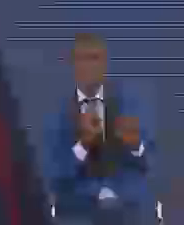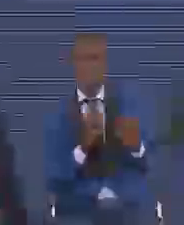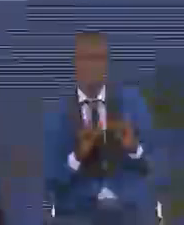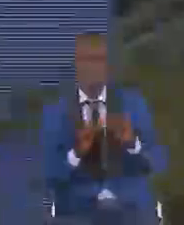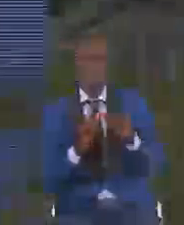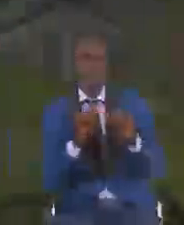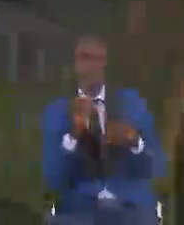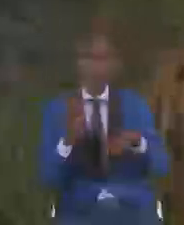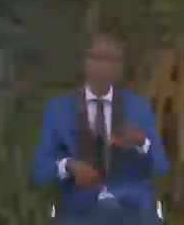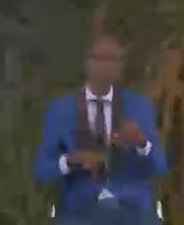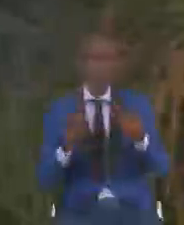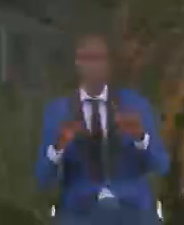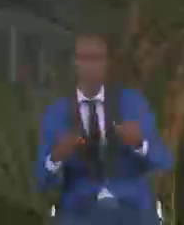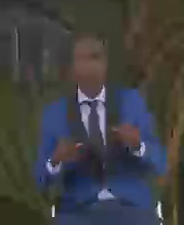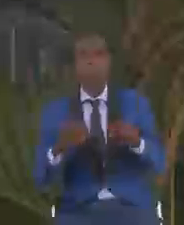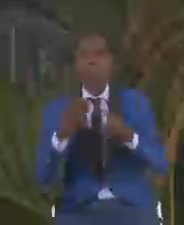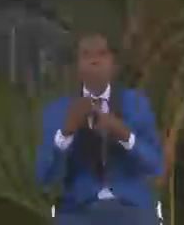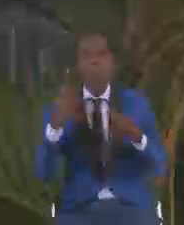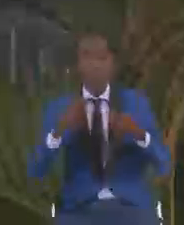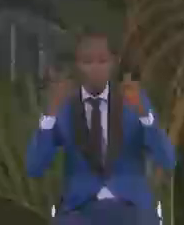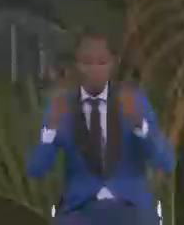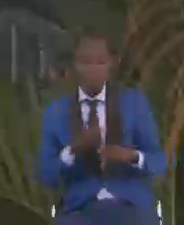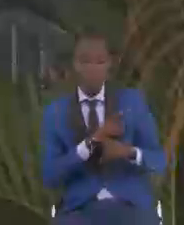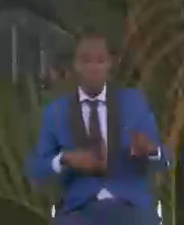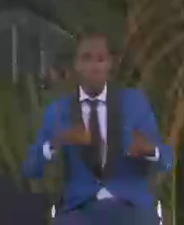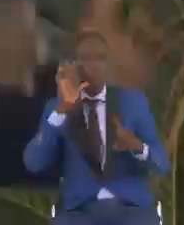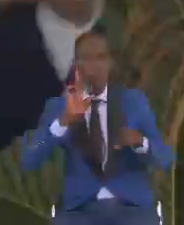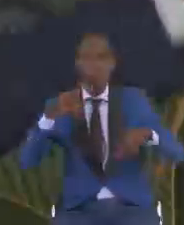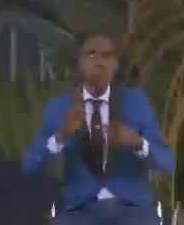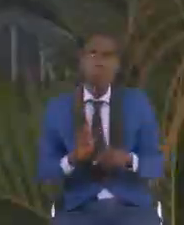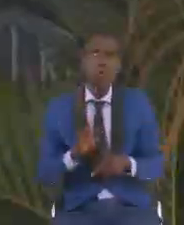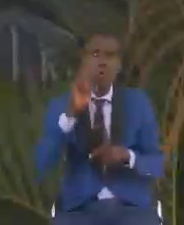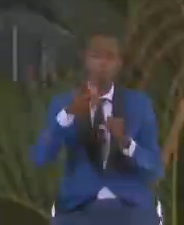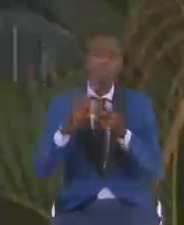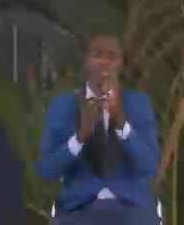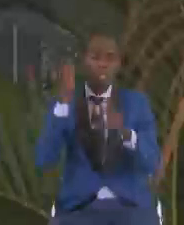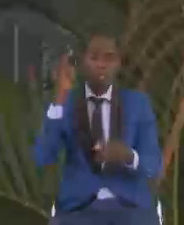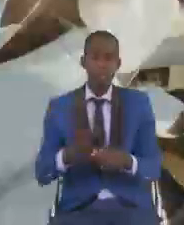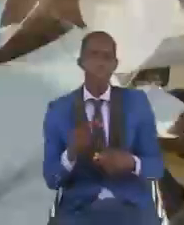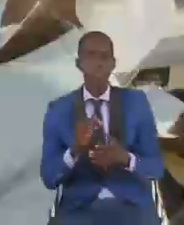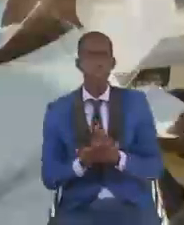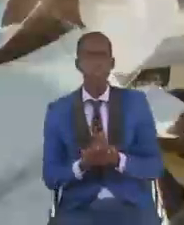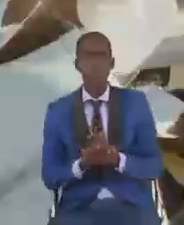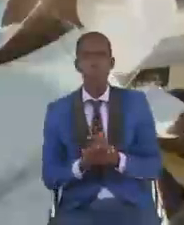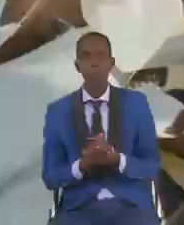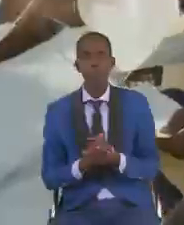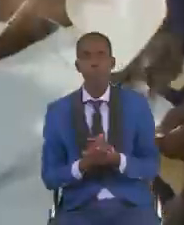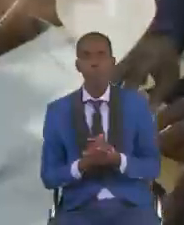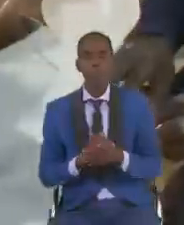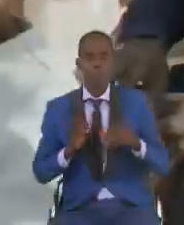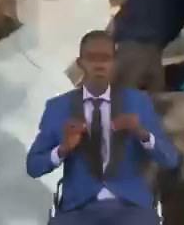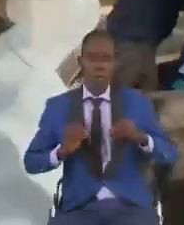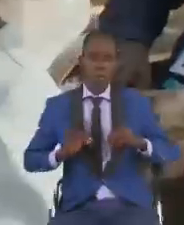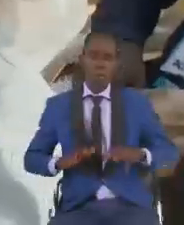forward? In the strength of the Lord, you'll take the next step forward in Jesus' name. Faint